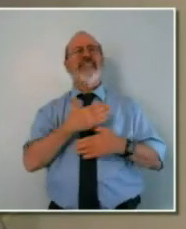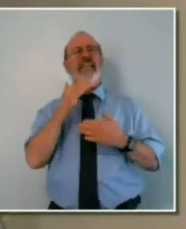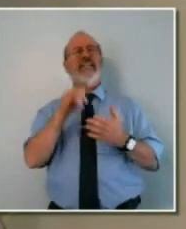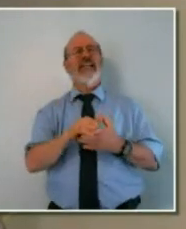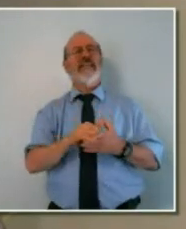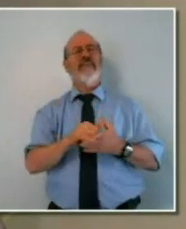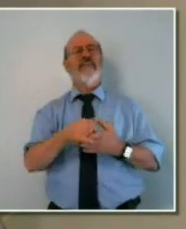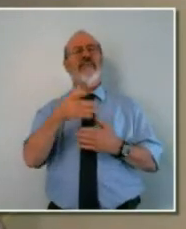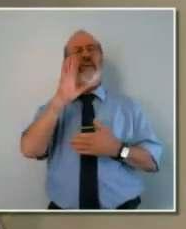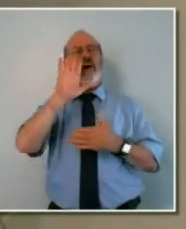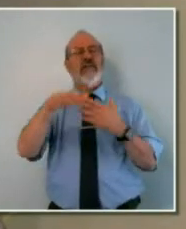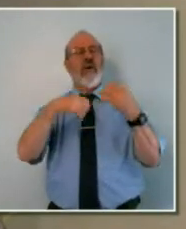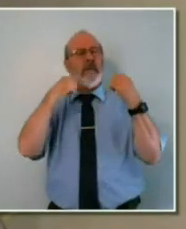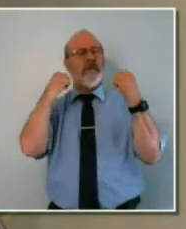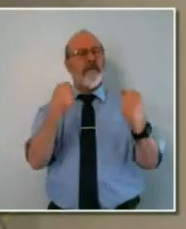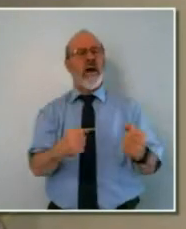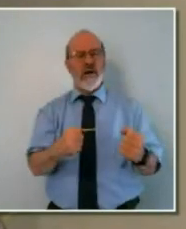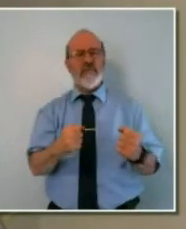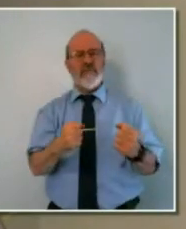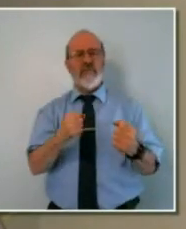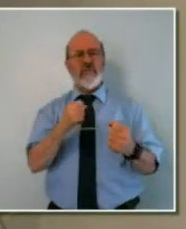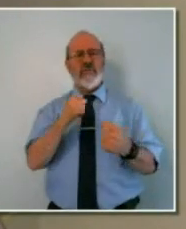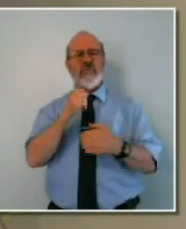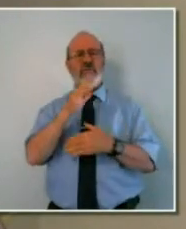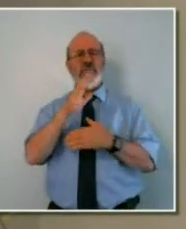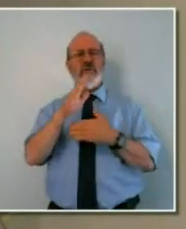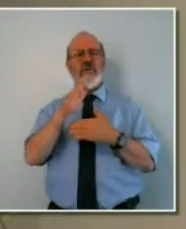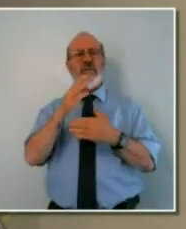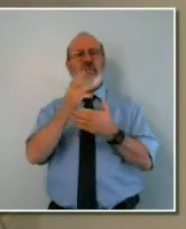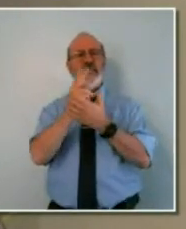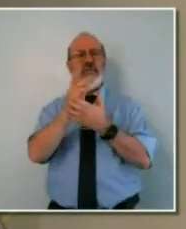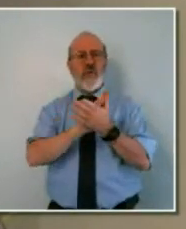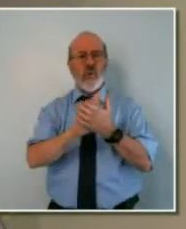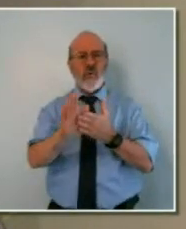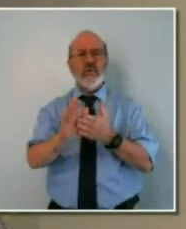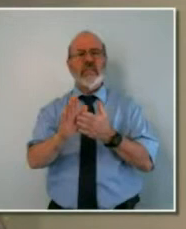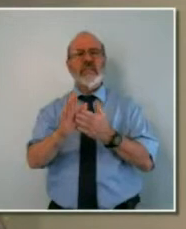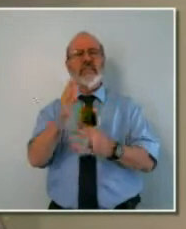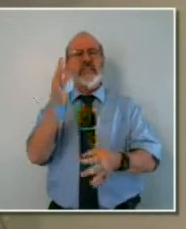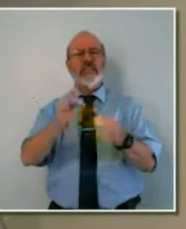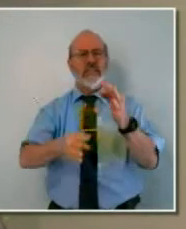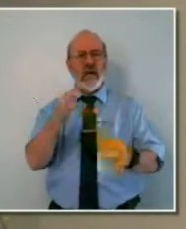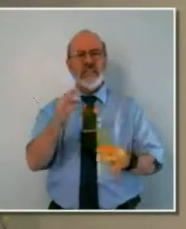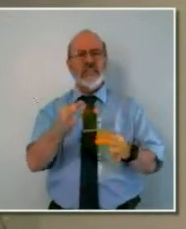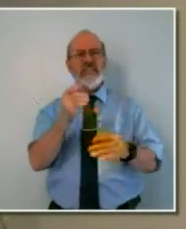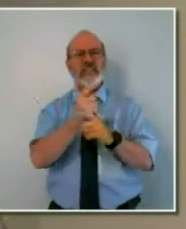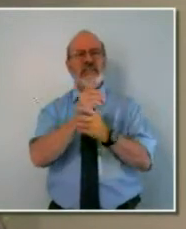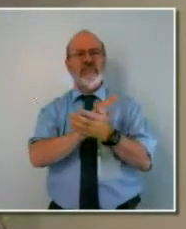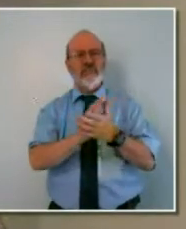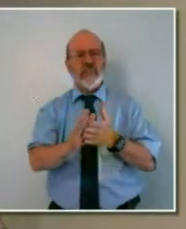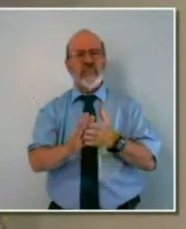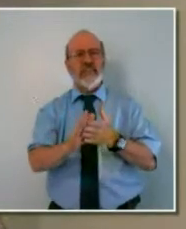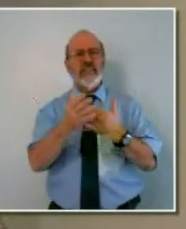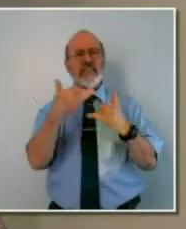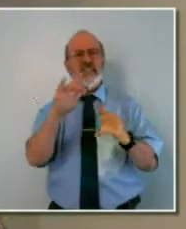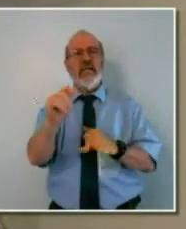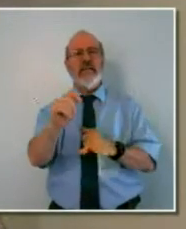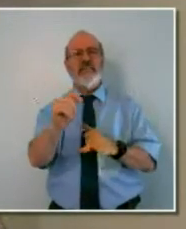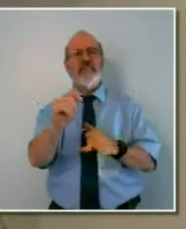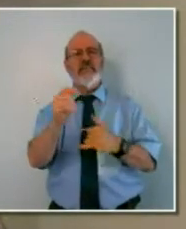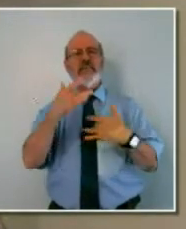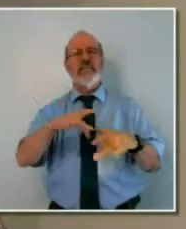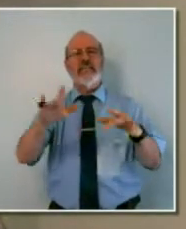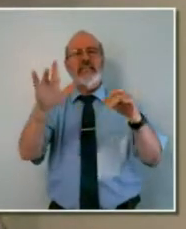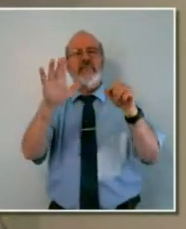all powerful. He is all, he is holy. He is just and he is righteous, and yet he is